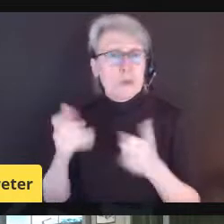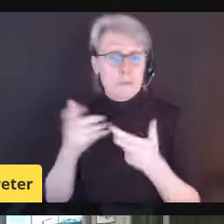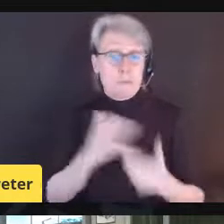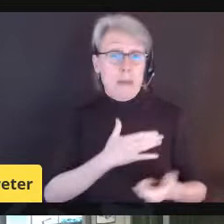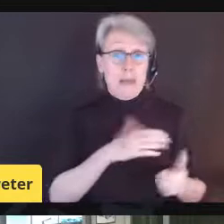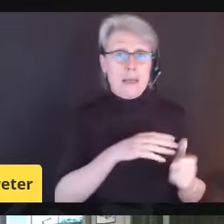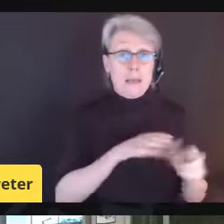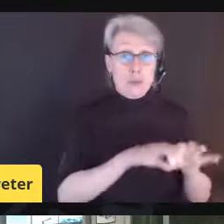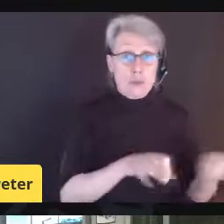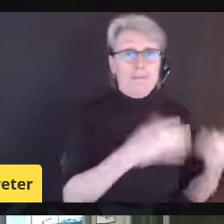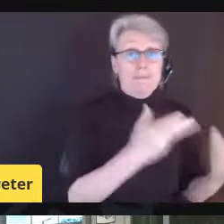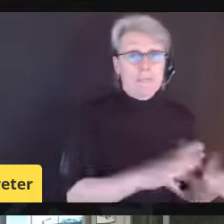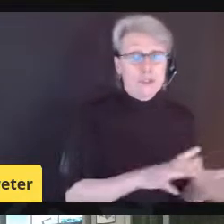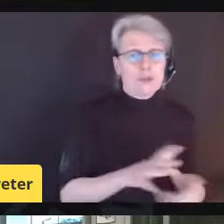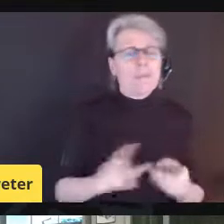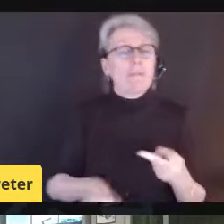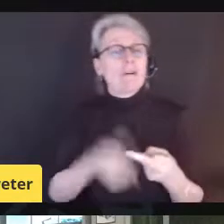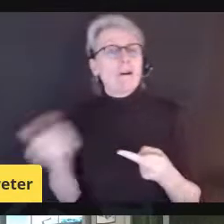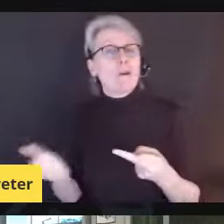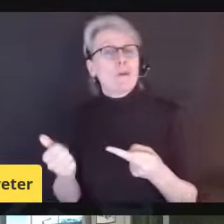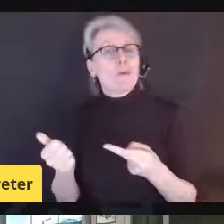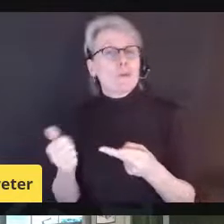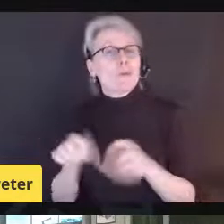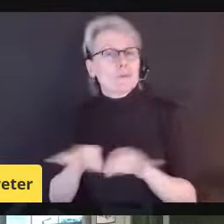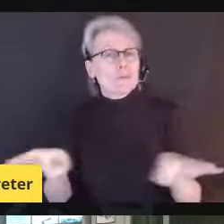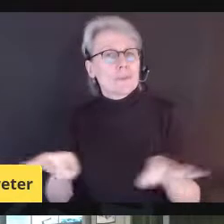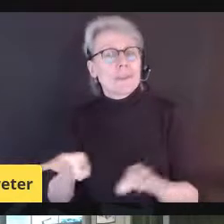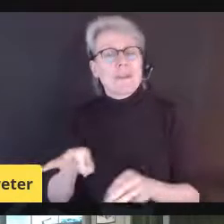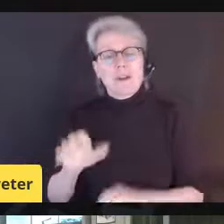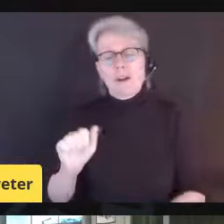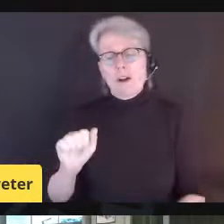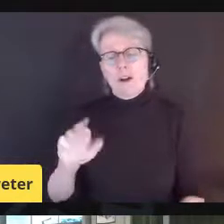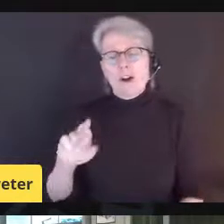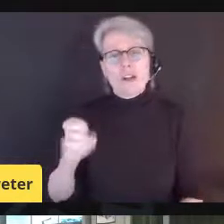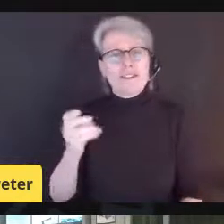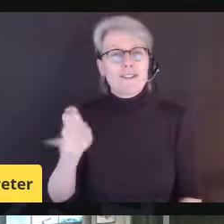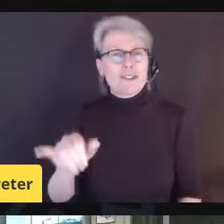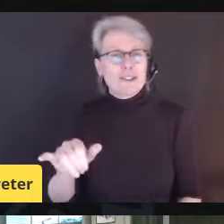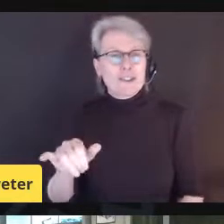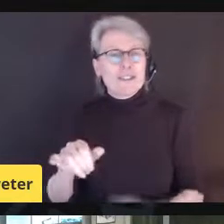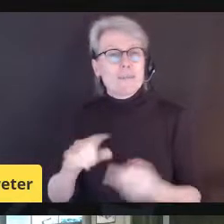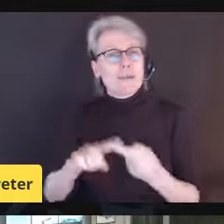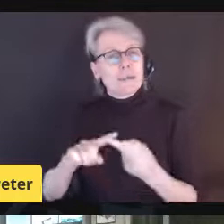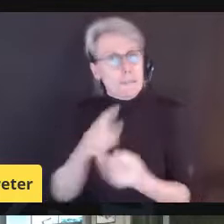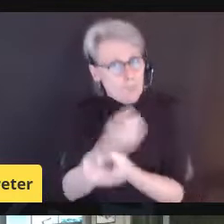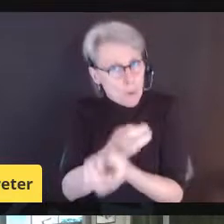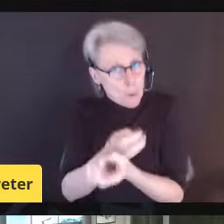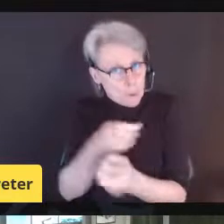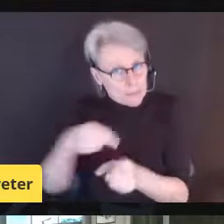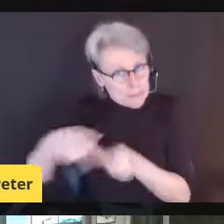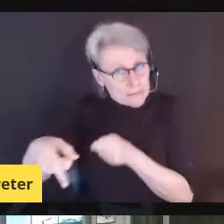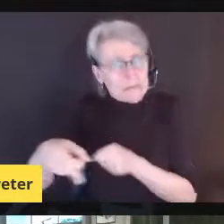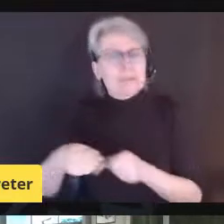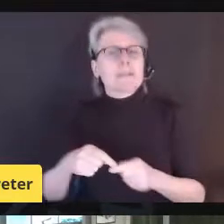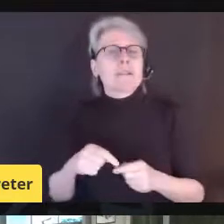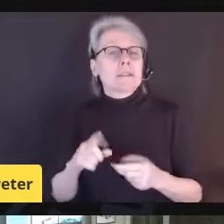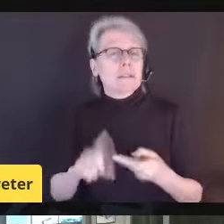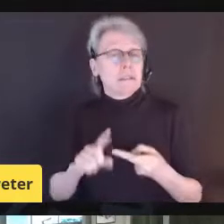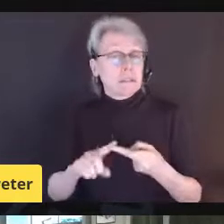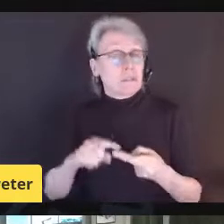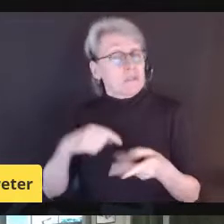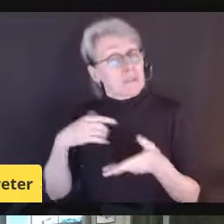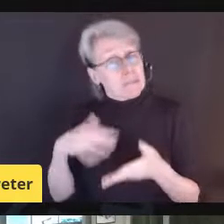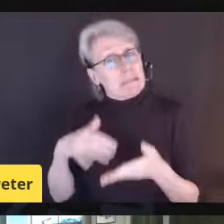in archaeology, really focusing on human osteology, which is the study of human bones. And then I spent